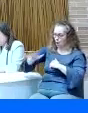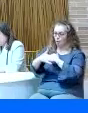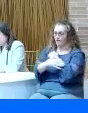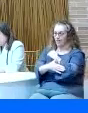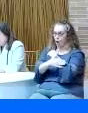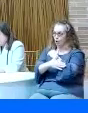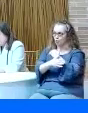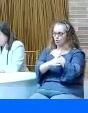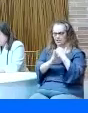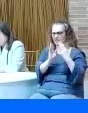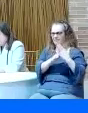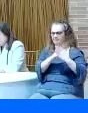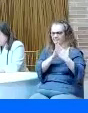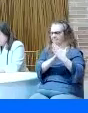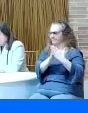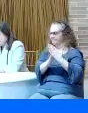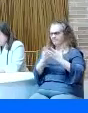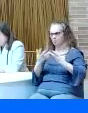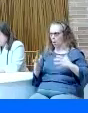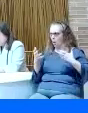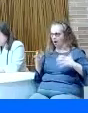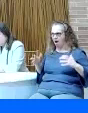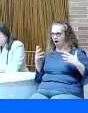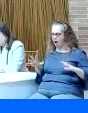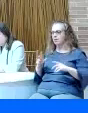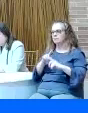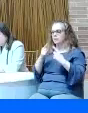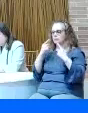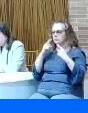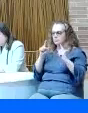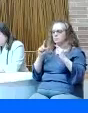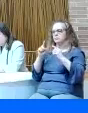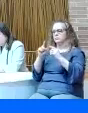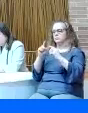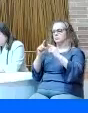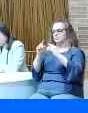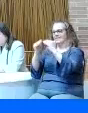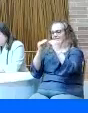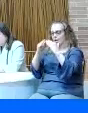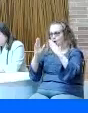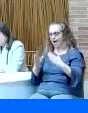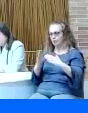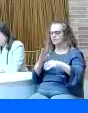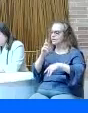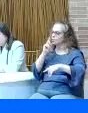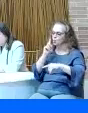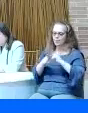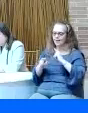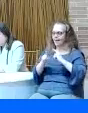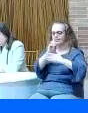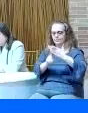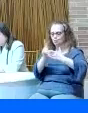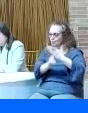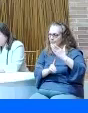ownership many people have given much of their lives to advance the cause of fair housing often risking more than just